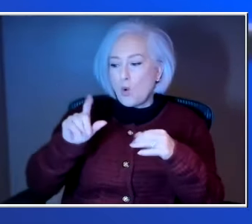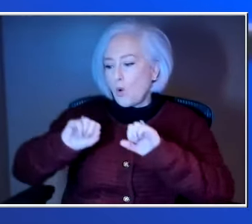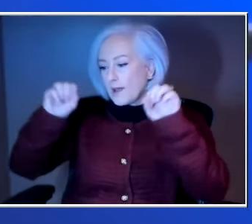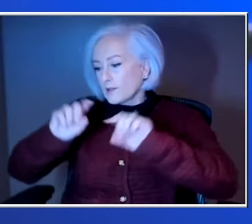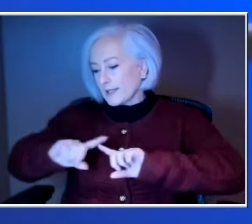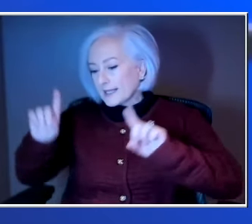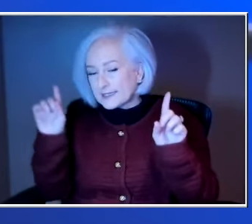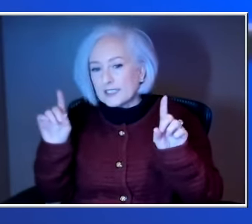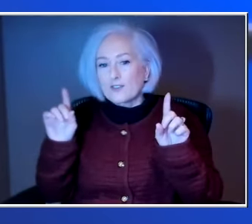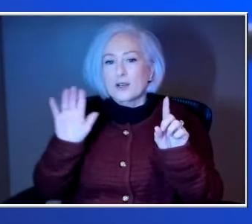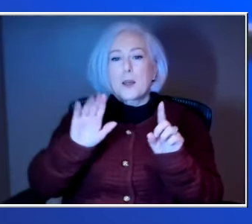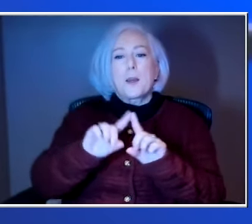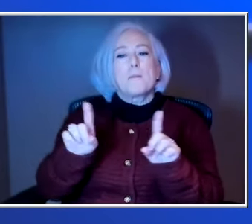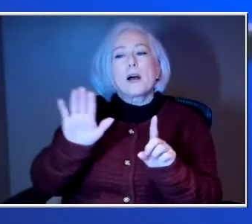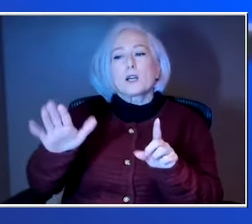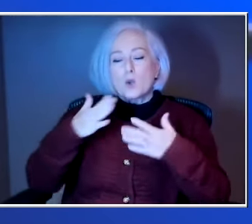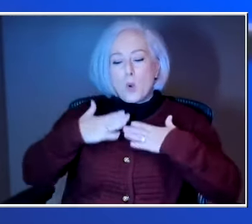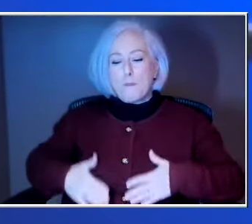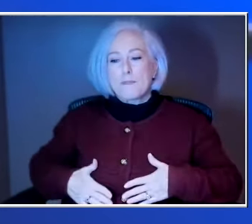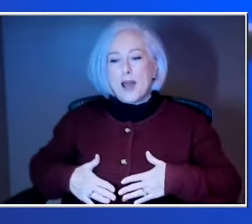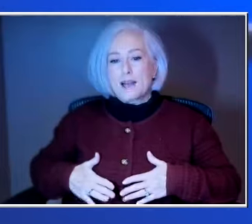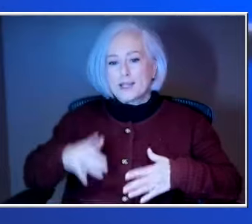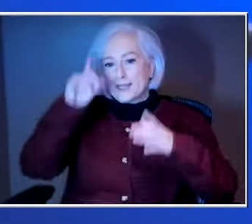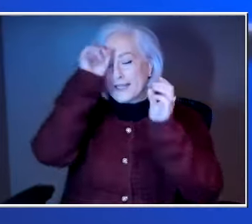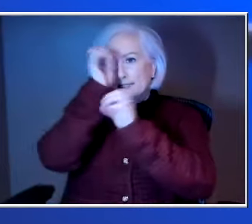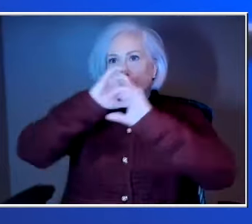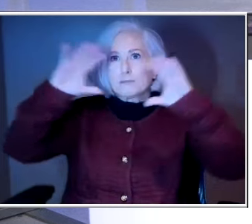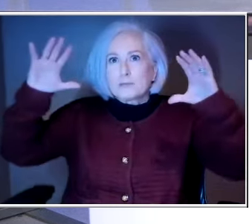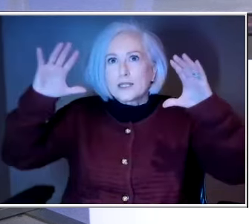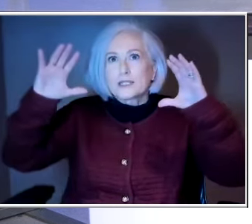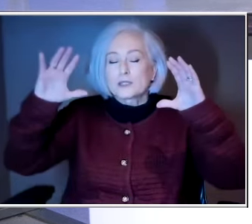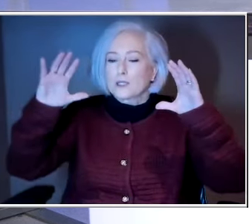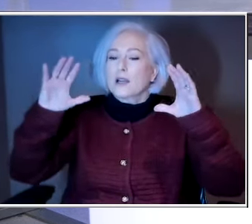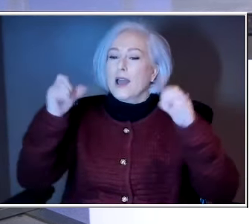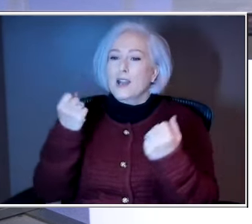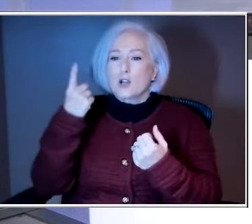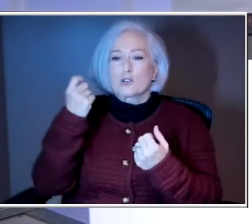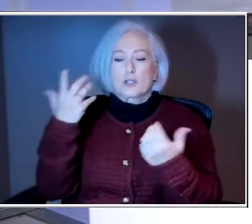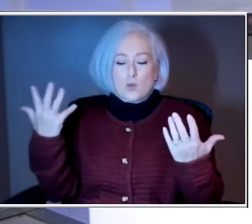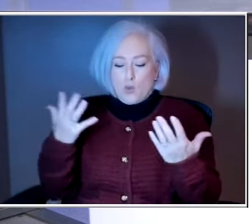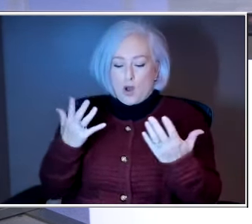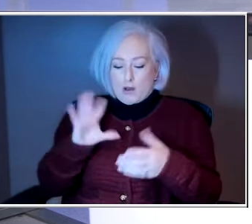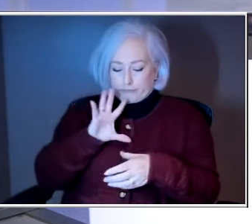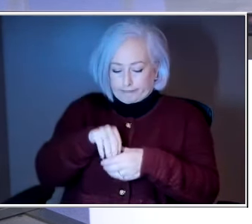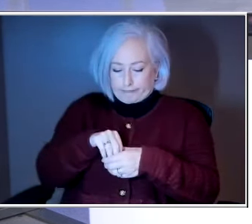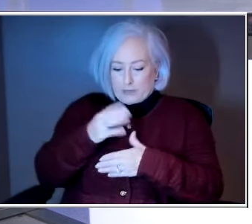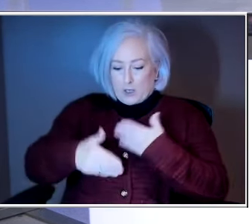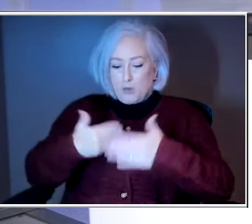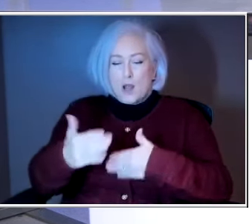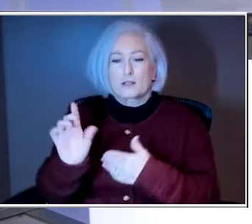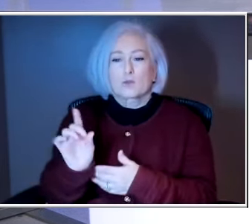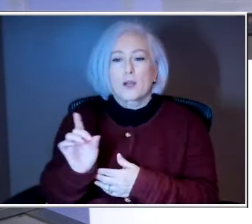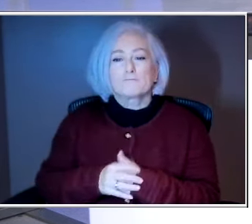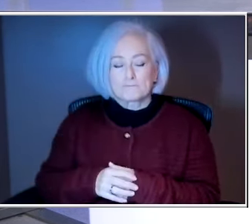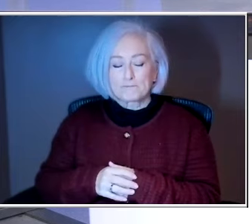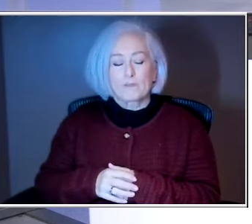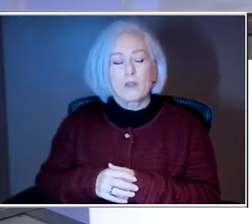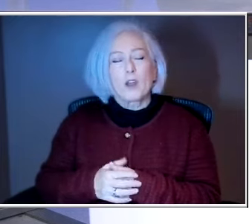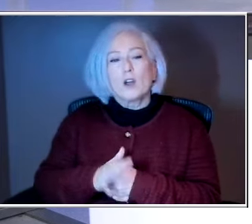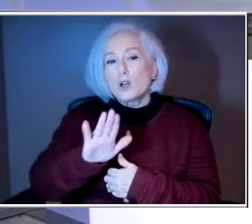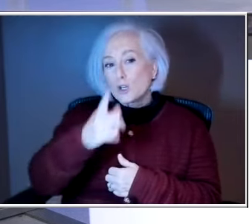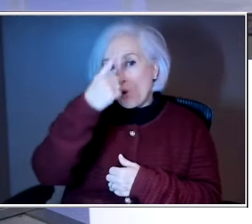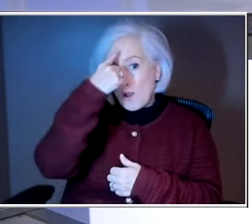image and understanding where you're at is, it really changes fast. What was it like making the connection between what was in your head and the woman you were seeing in